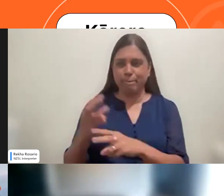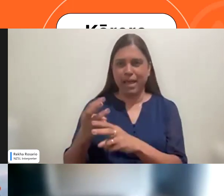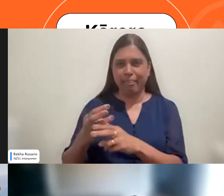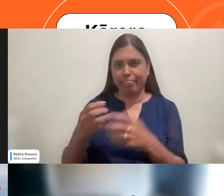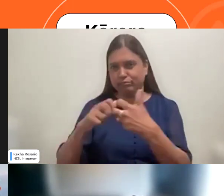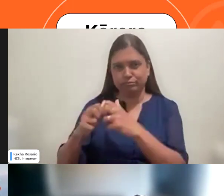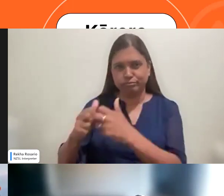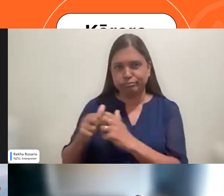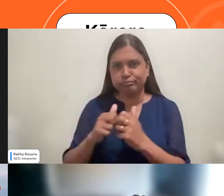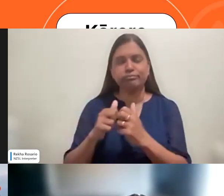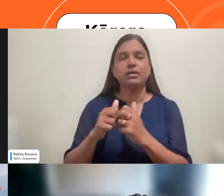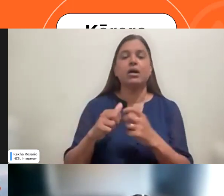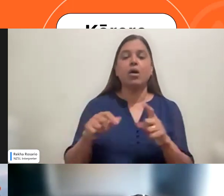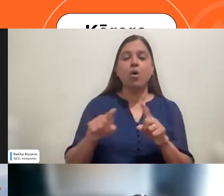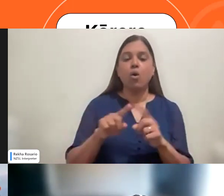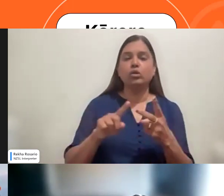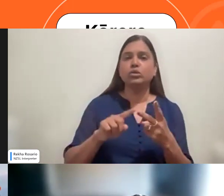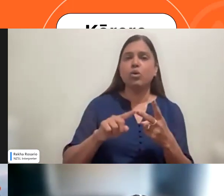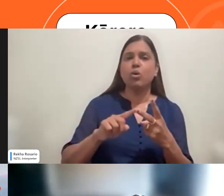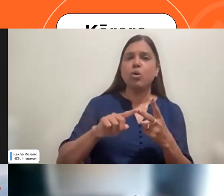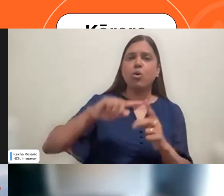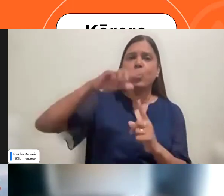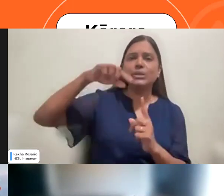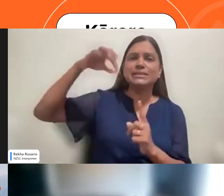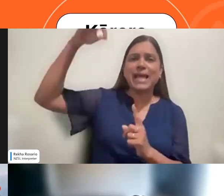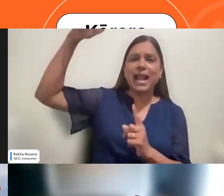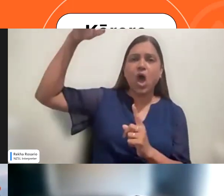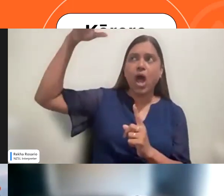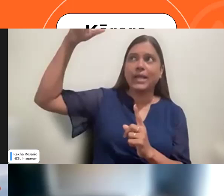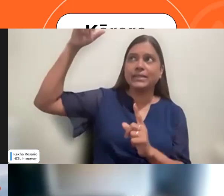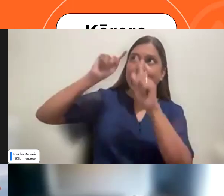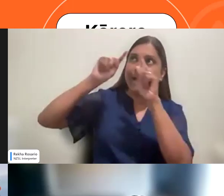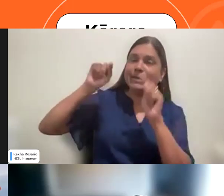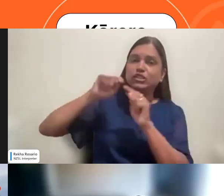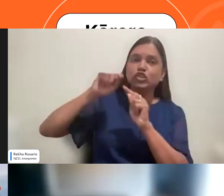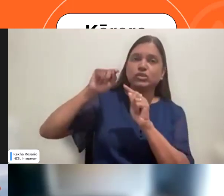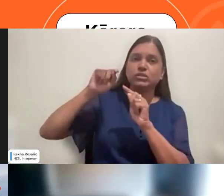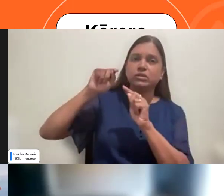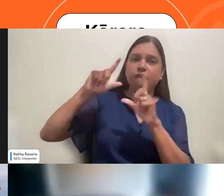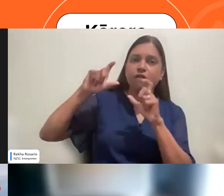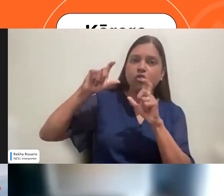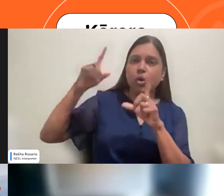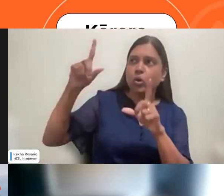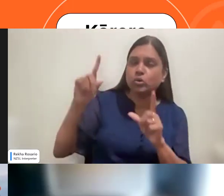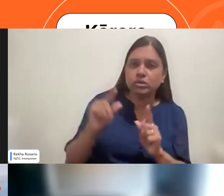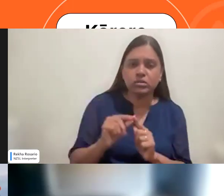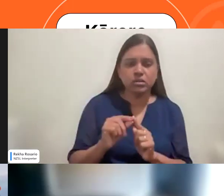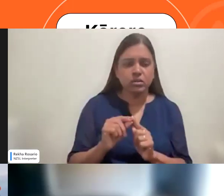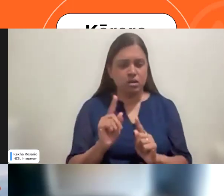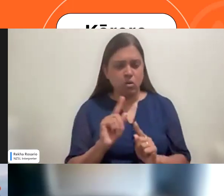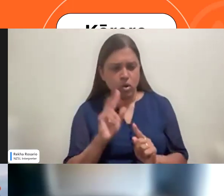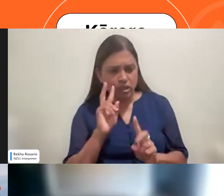images and photos through machine learning algorithms that kind of figure out what things look like with enough previous